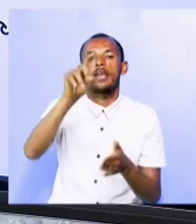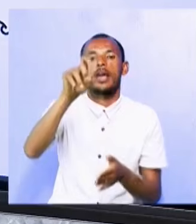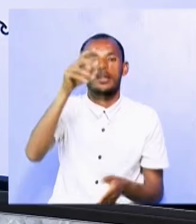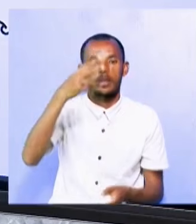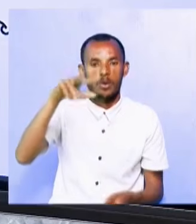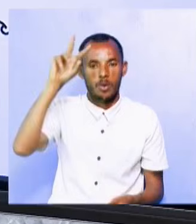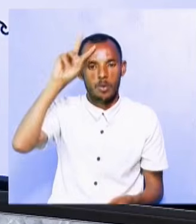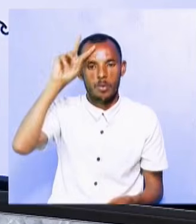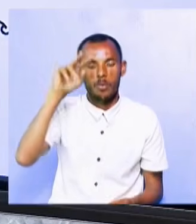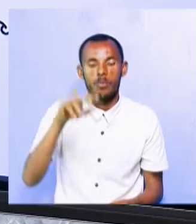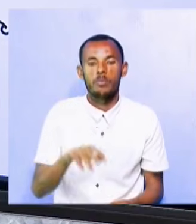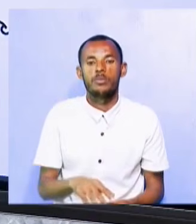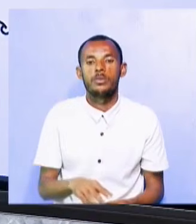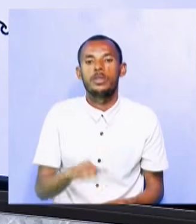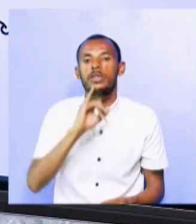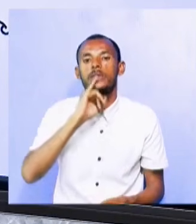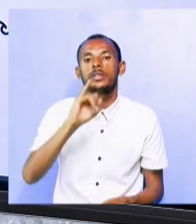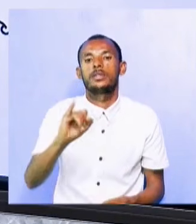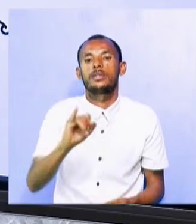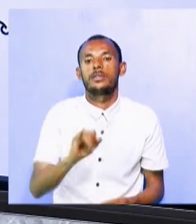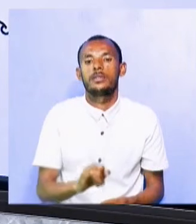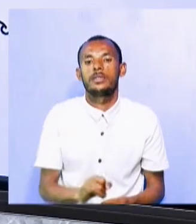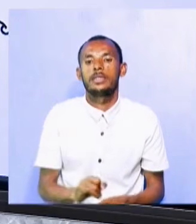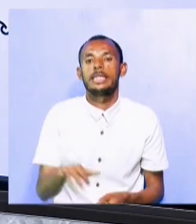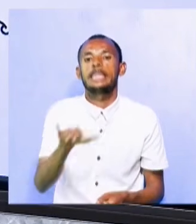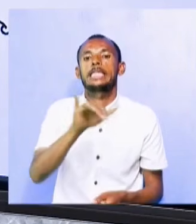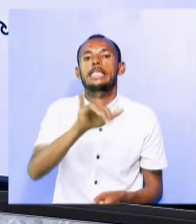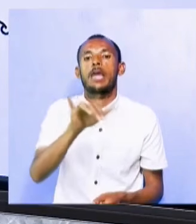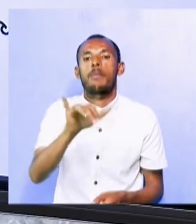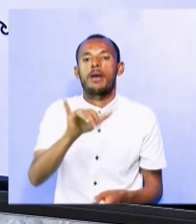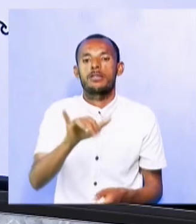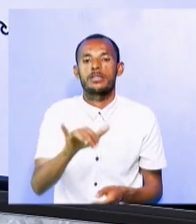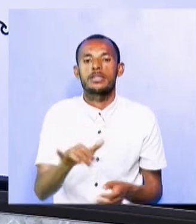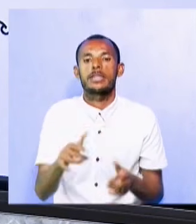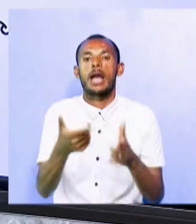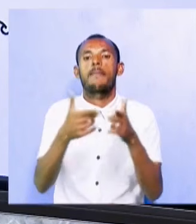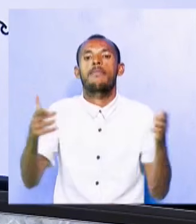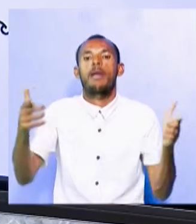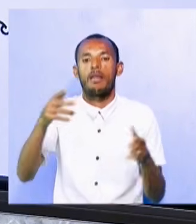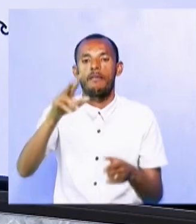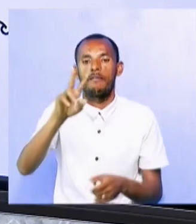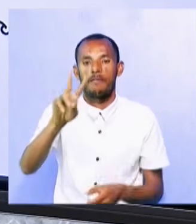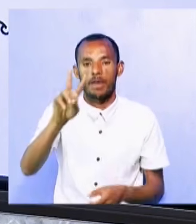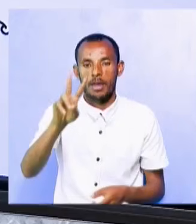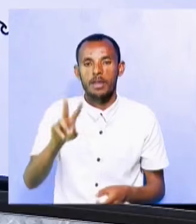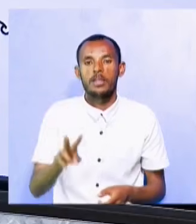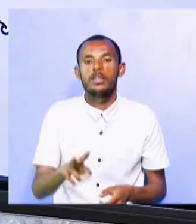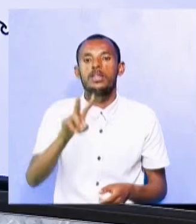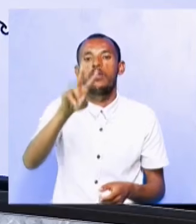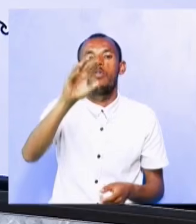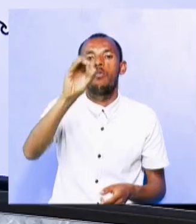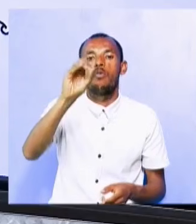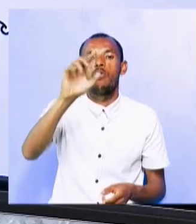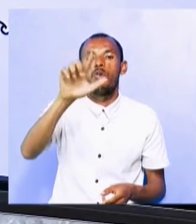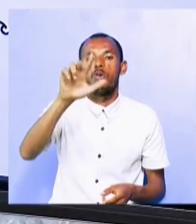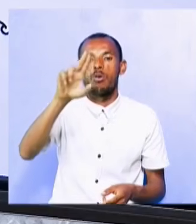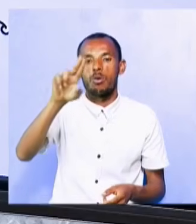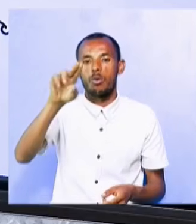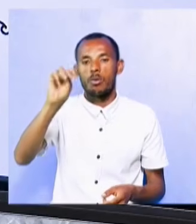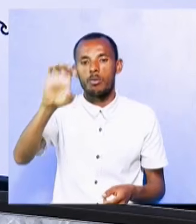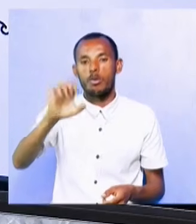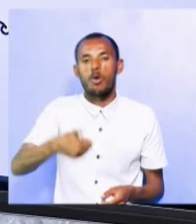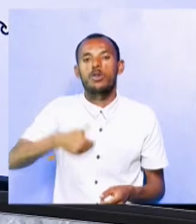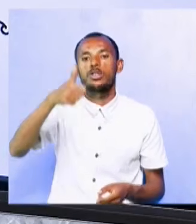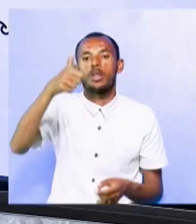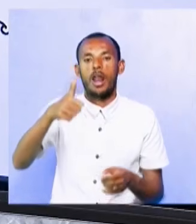cube is the same as capital V, which is the volume of the original